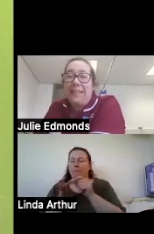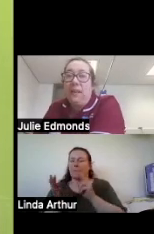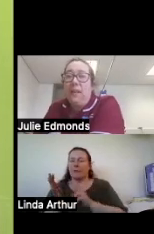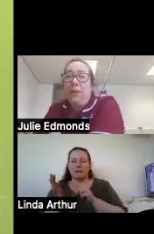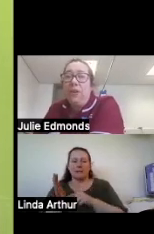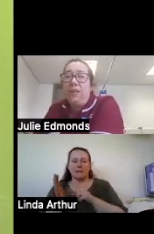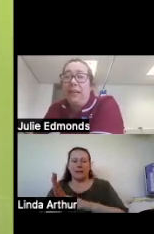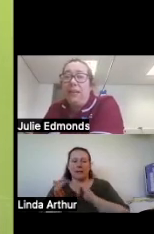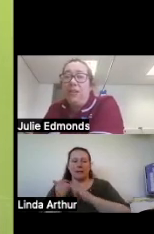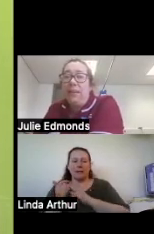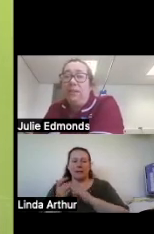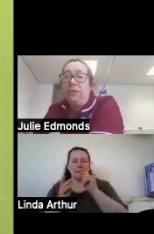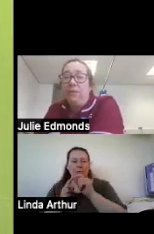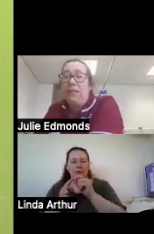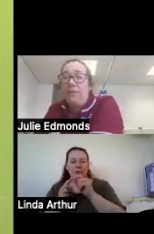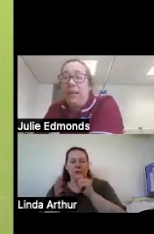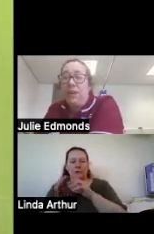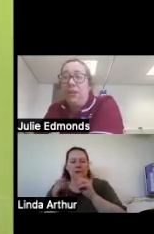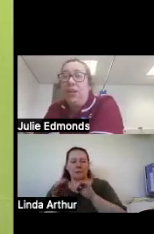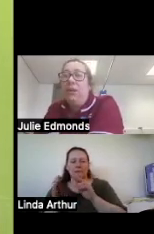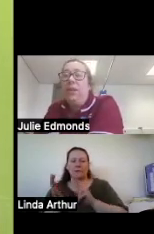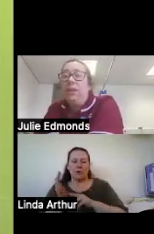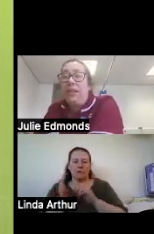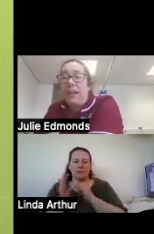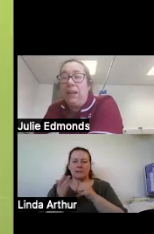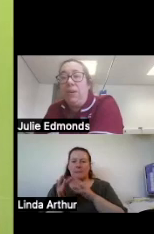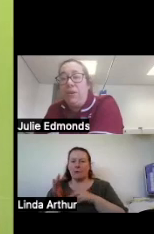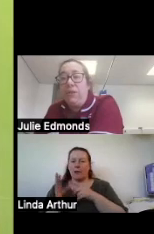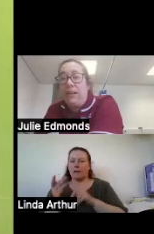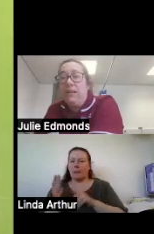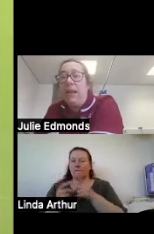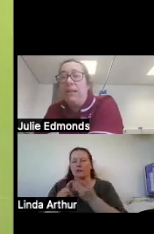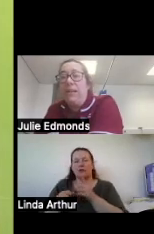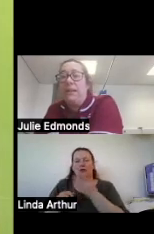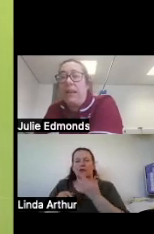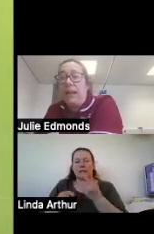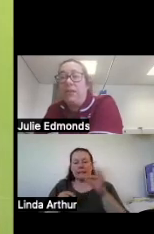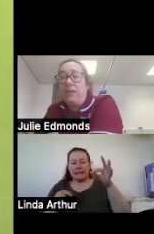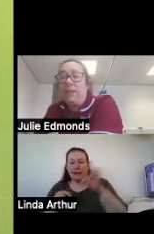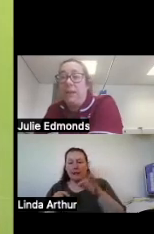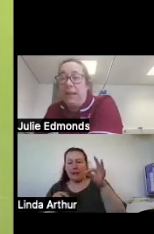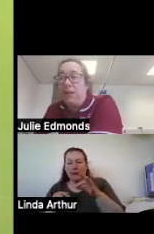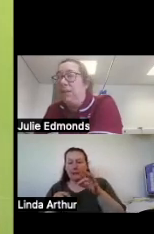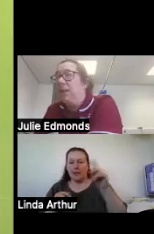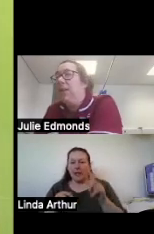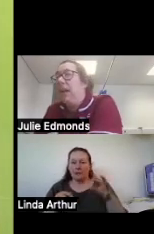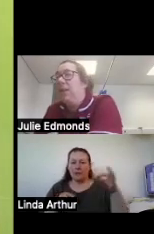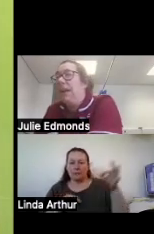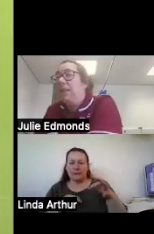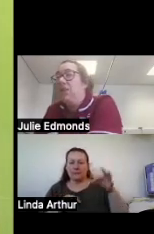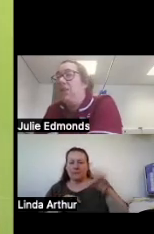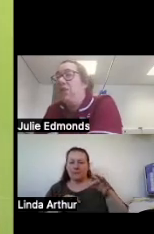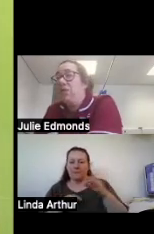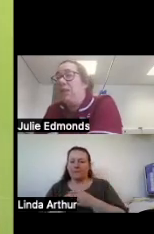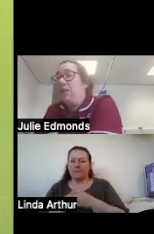PTNS, percutaneous tibial nerve stimulation. We use an acupuncture needle, and it's electrical stimulation. And